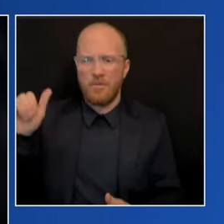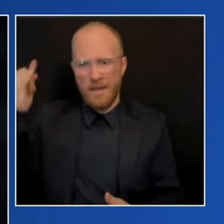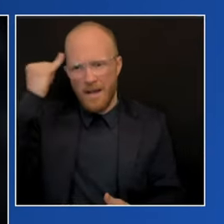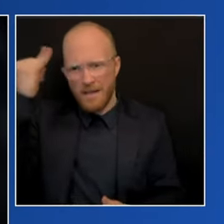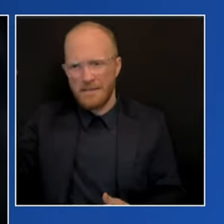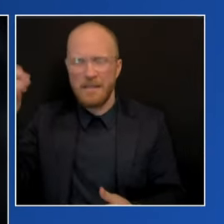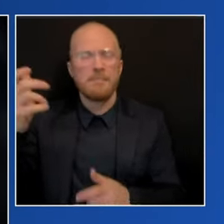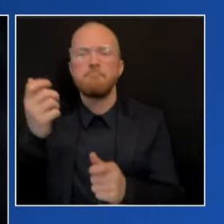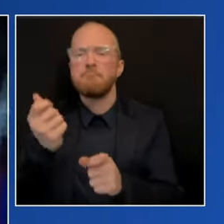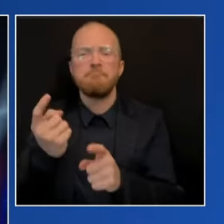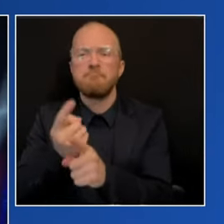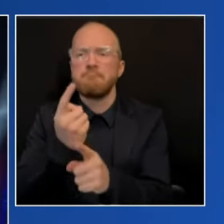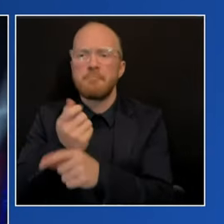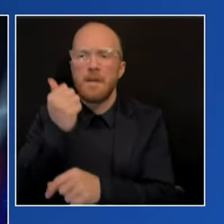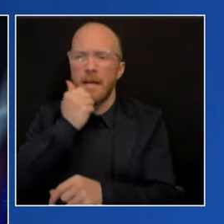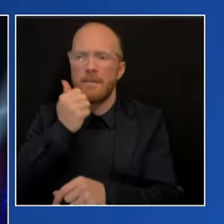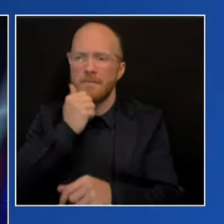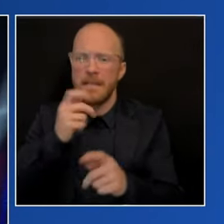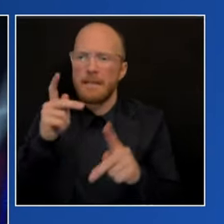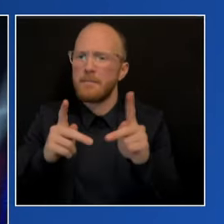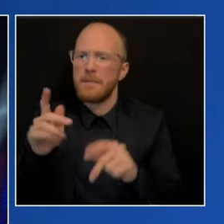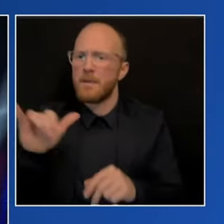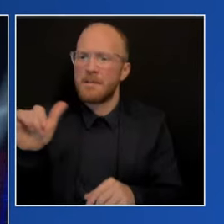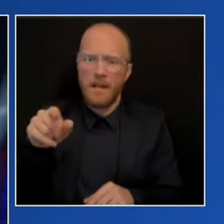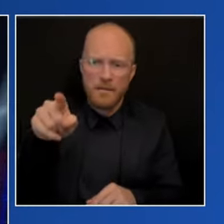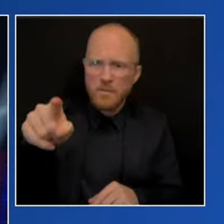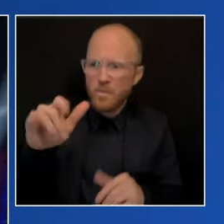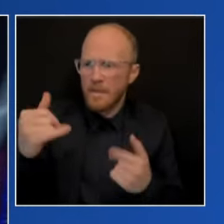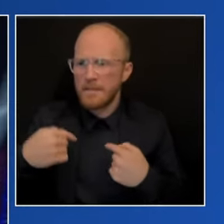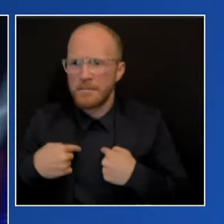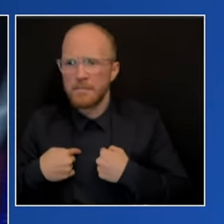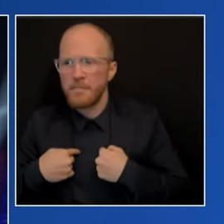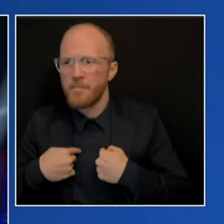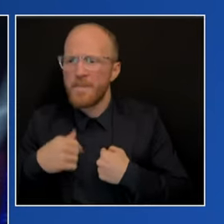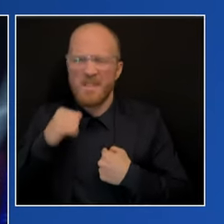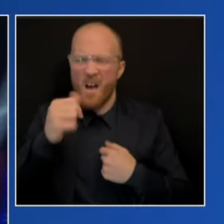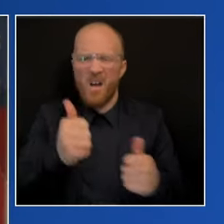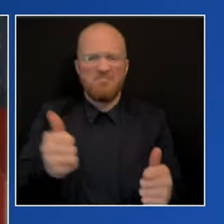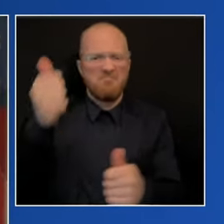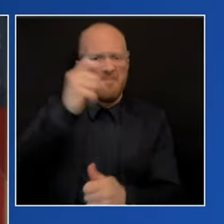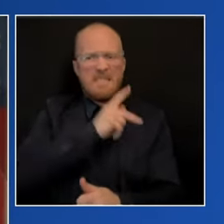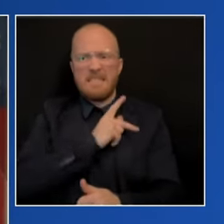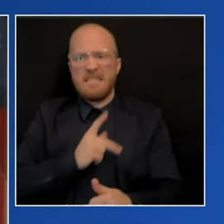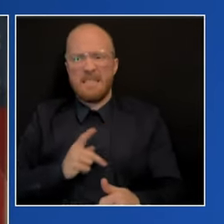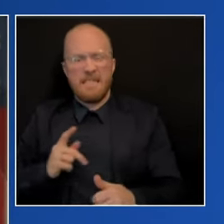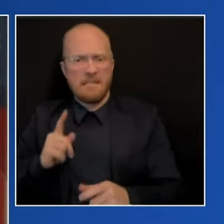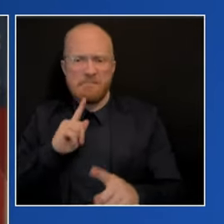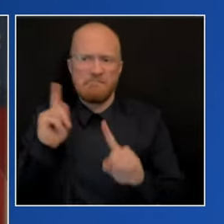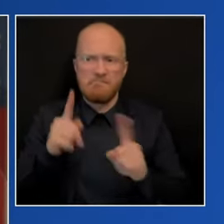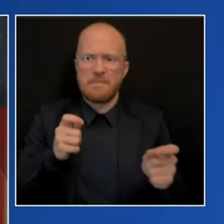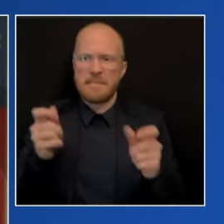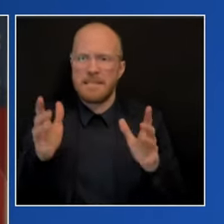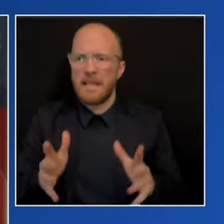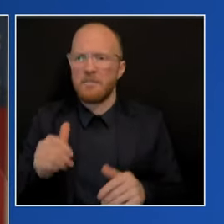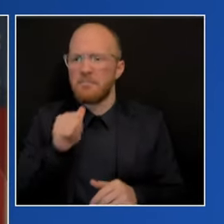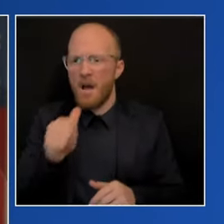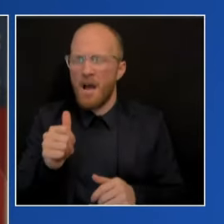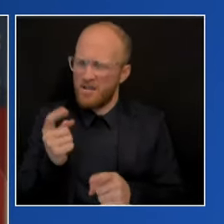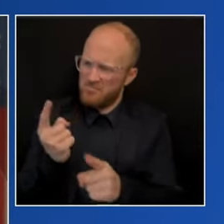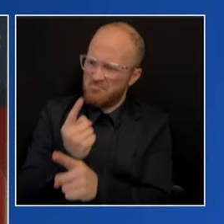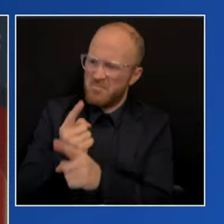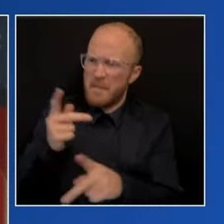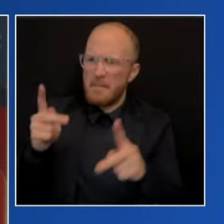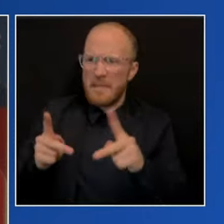from and the vast majority of you, not a king or a dictator, that everyday people can govern themselves without a